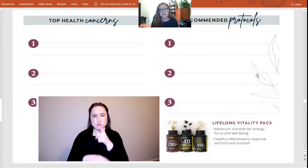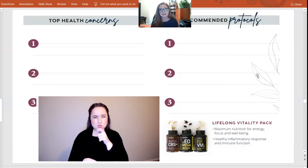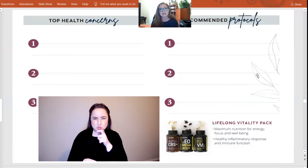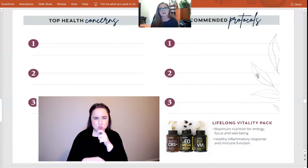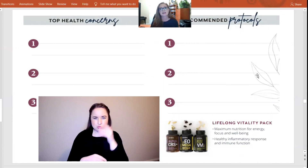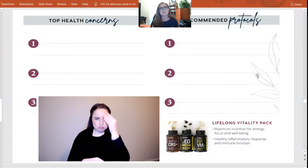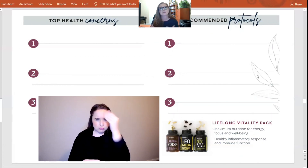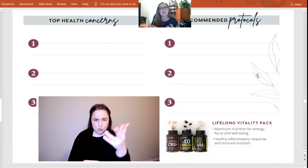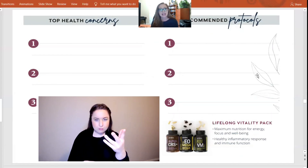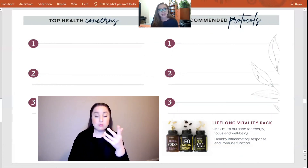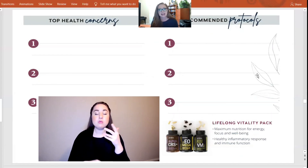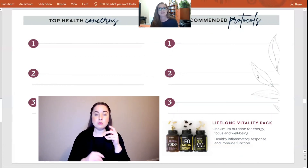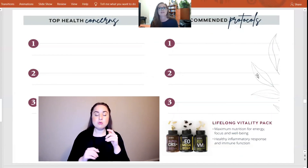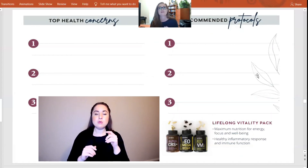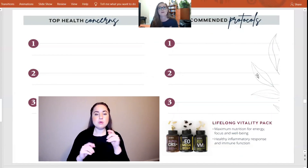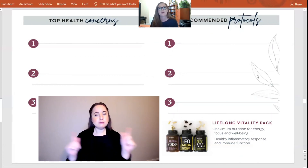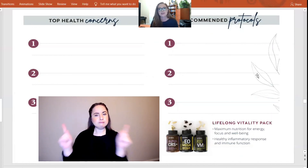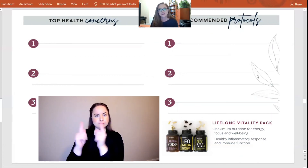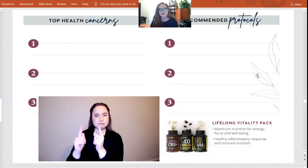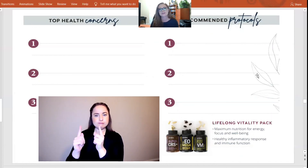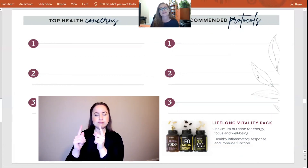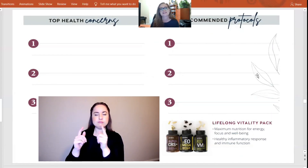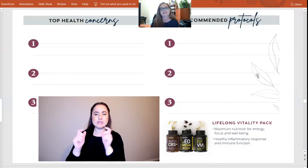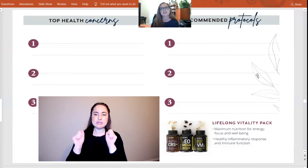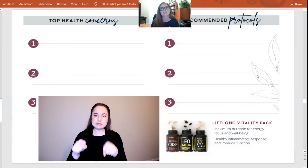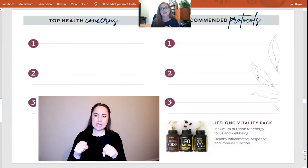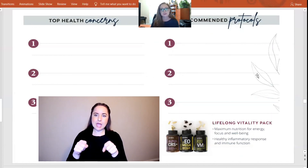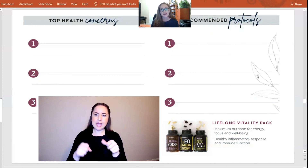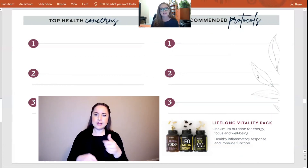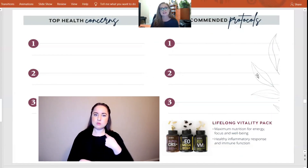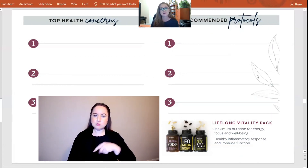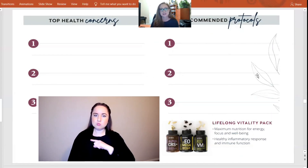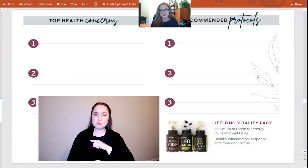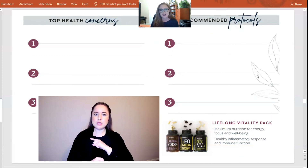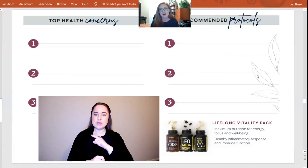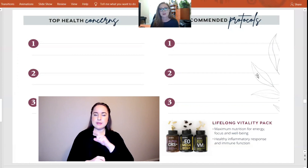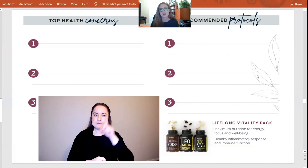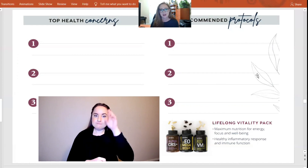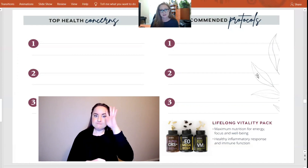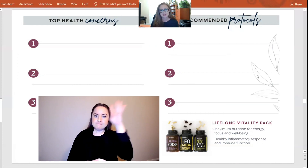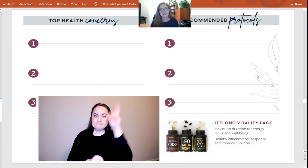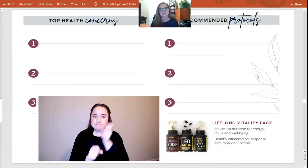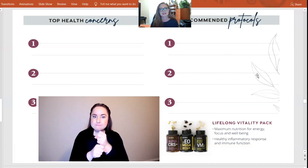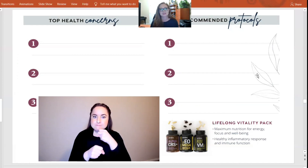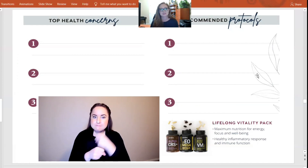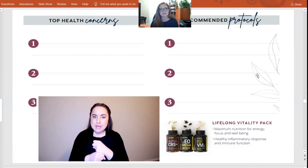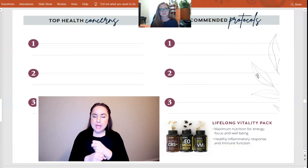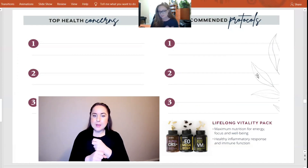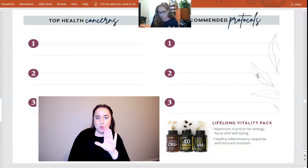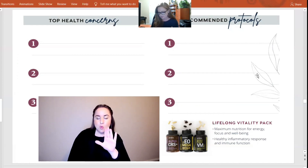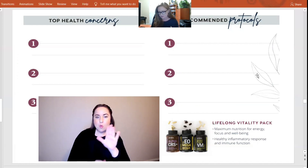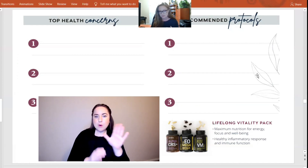plan for you to address those top health needs.